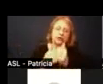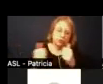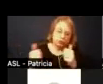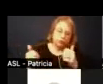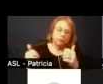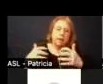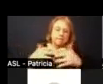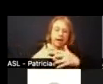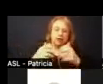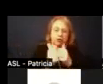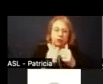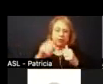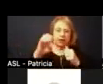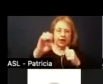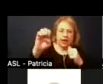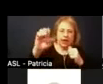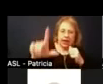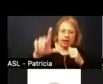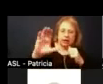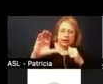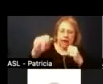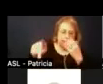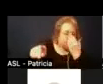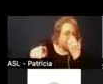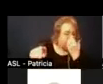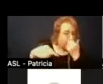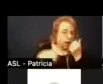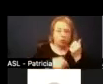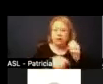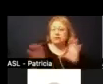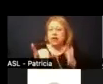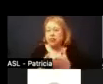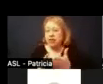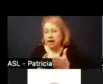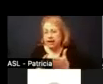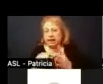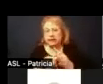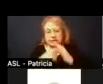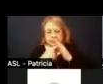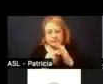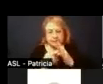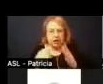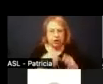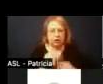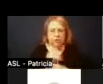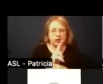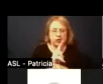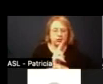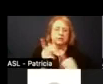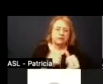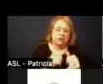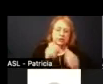uh it it so happens as we have done that and implemented we have actually used first the state funds